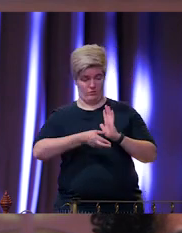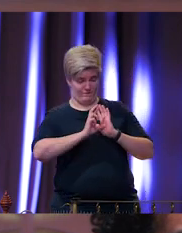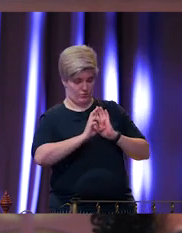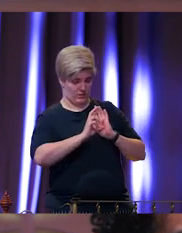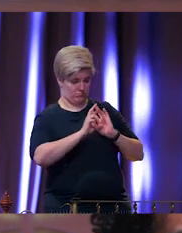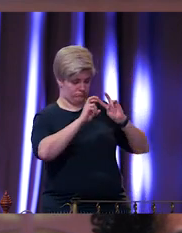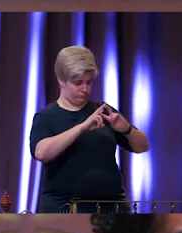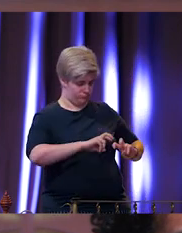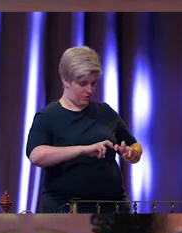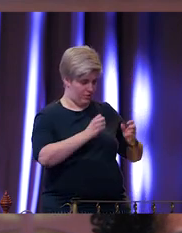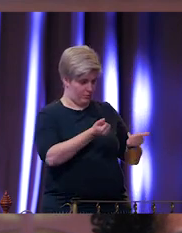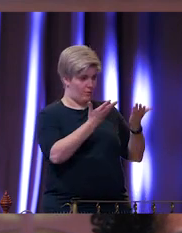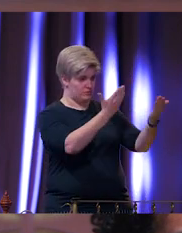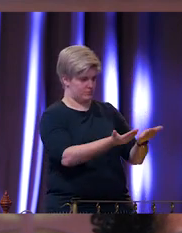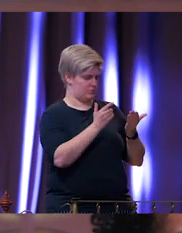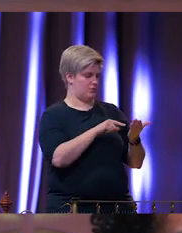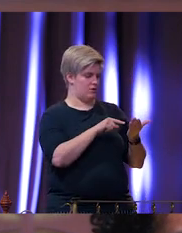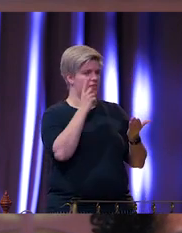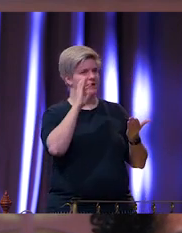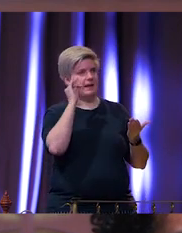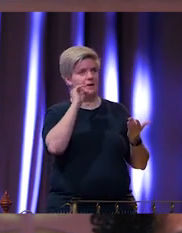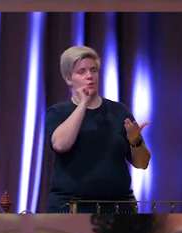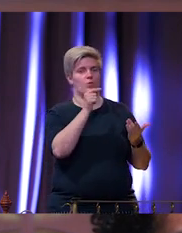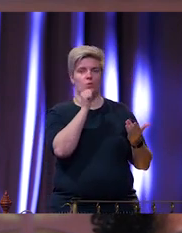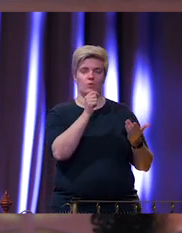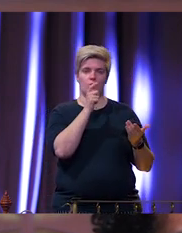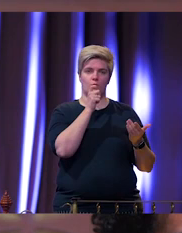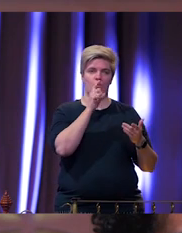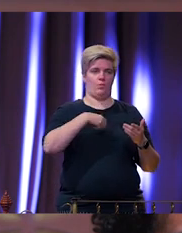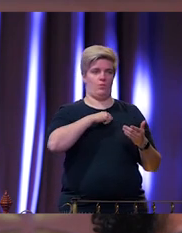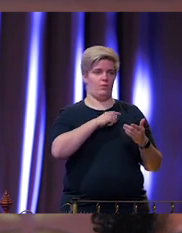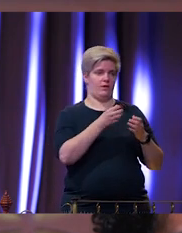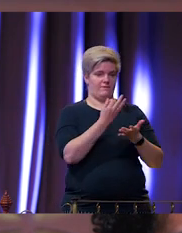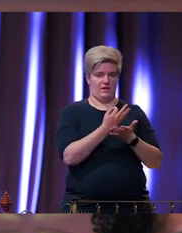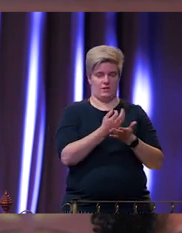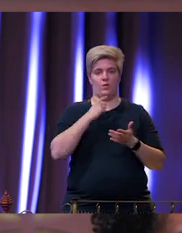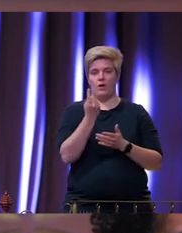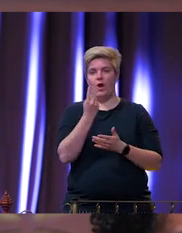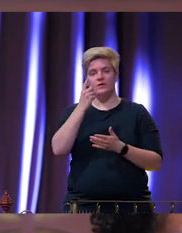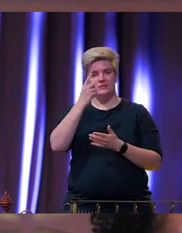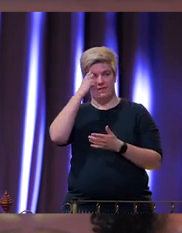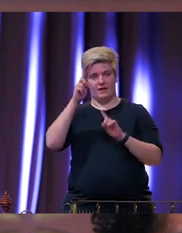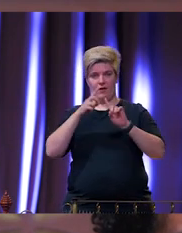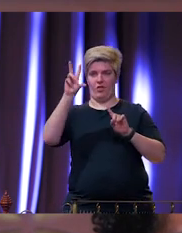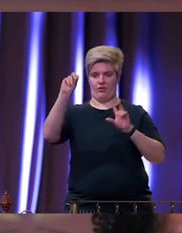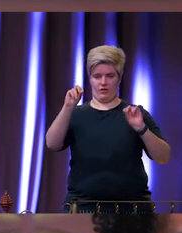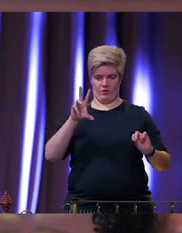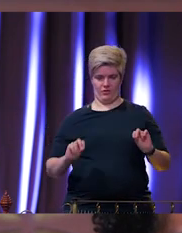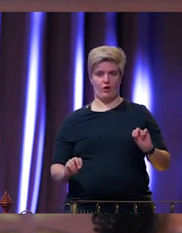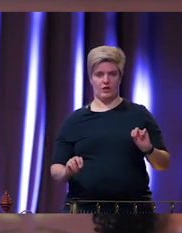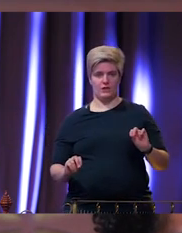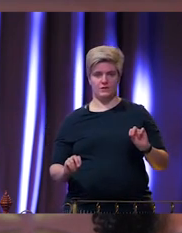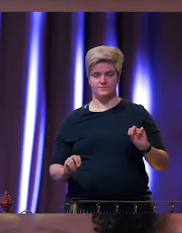the proposals and thinking about who we're funding, we're always thinking about that 30-30-30 most segregated city